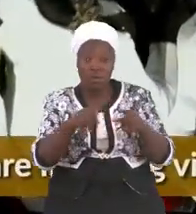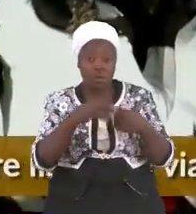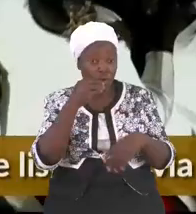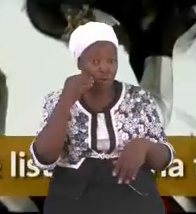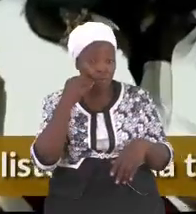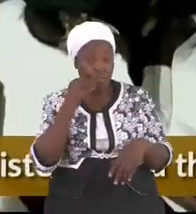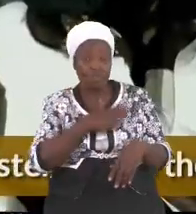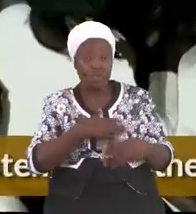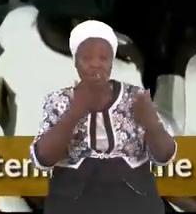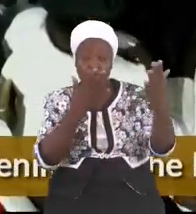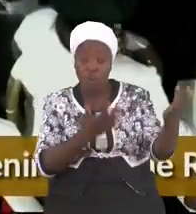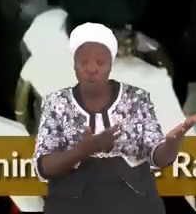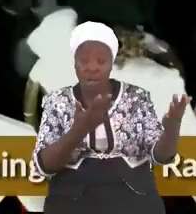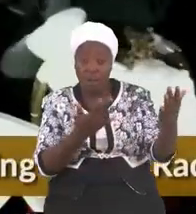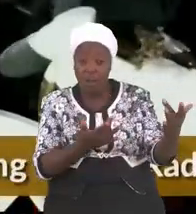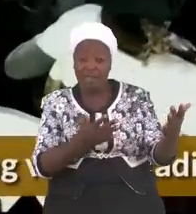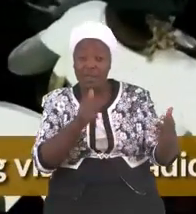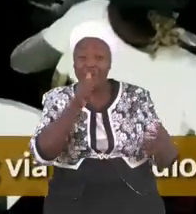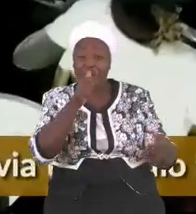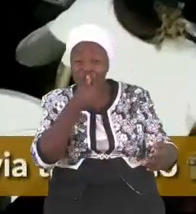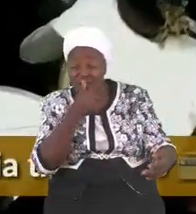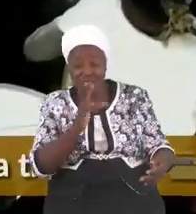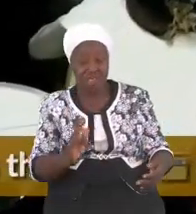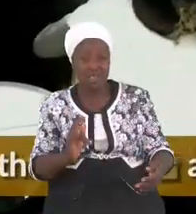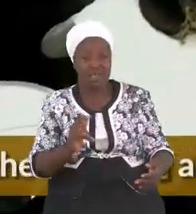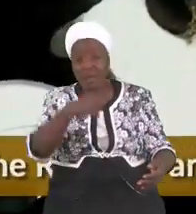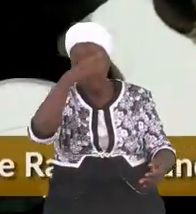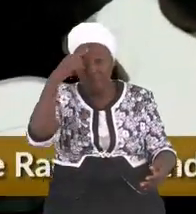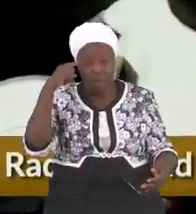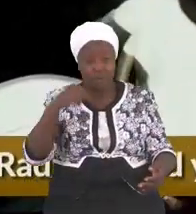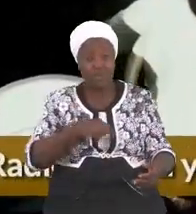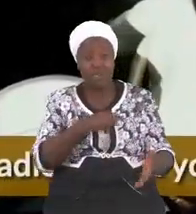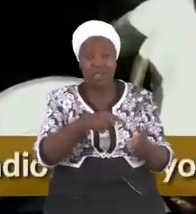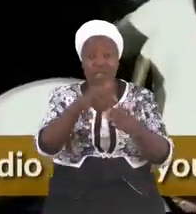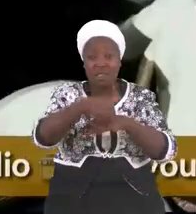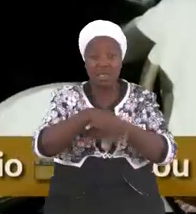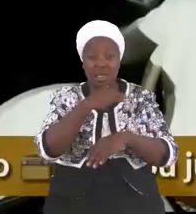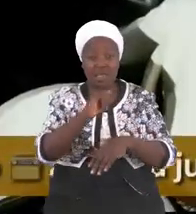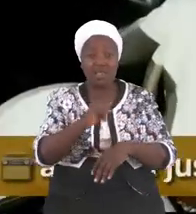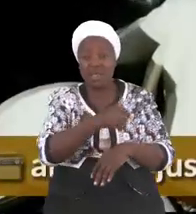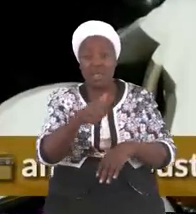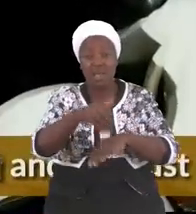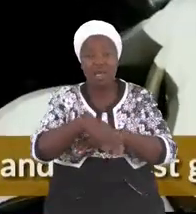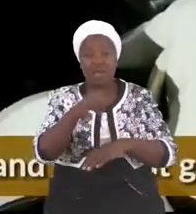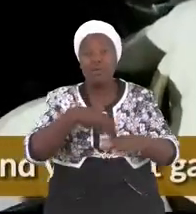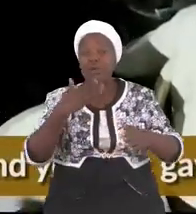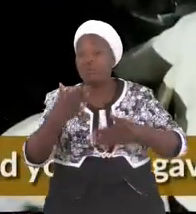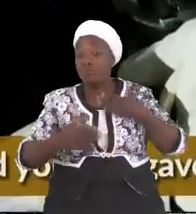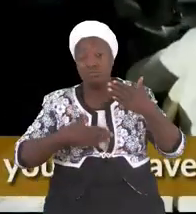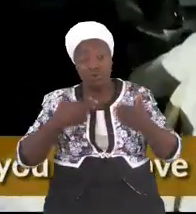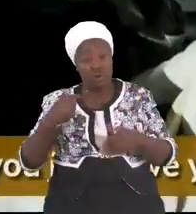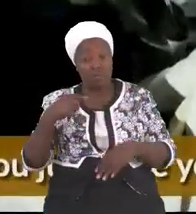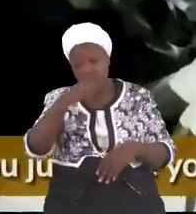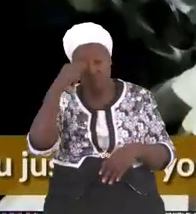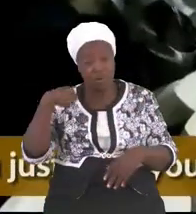Tonight is a night of celebration, a night of joy. We are going to jubilate.